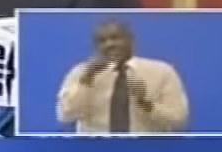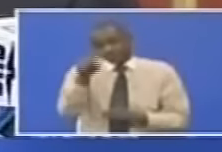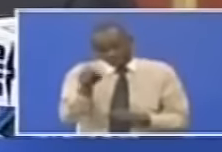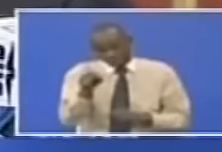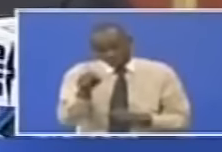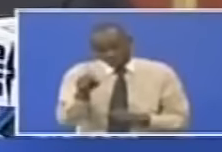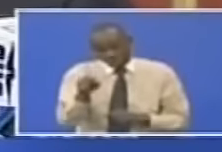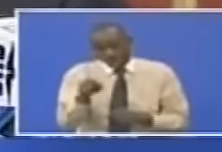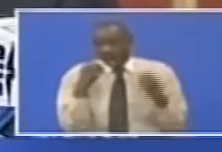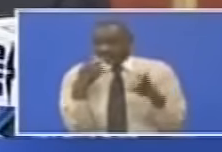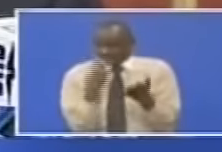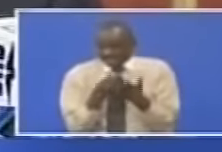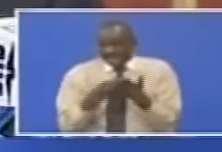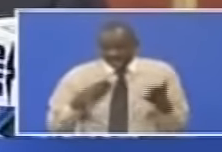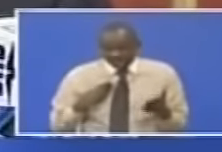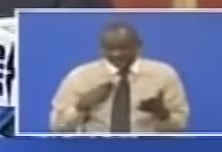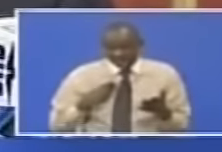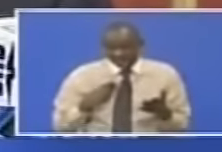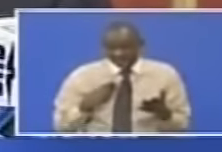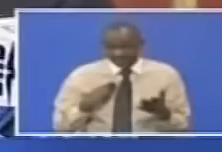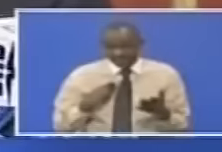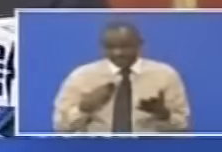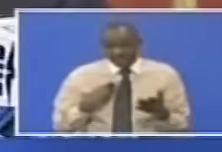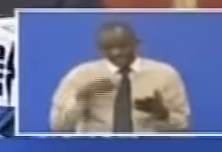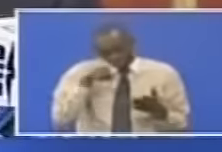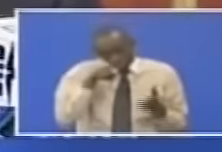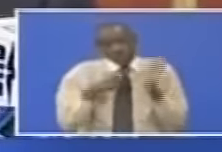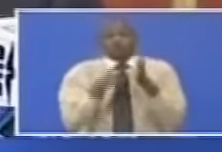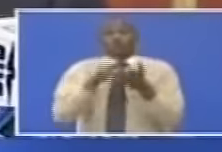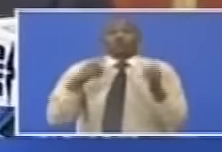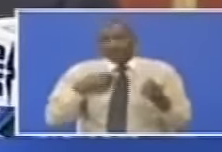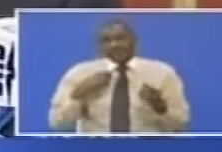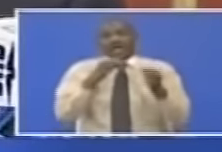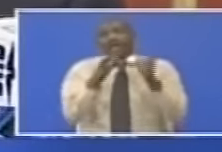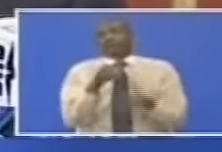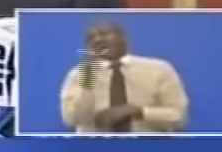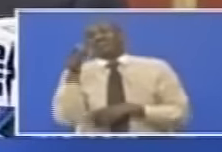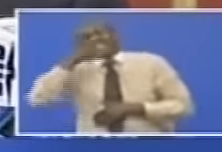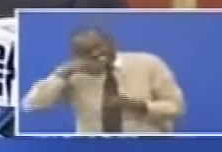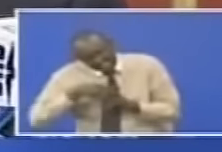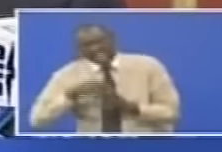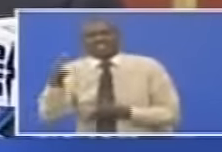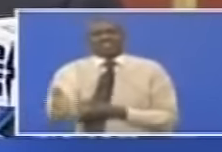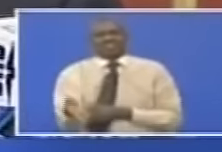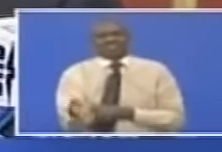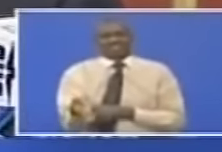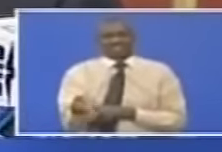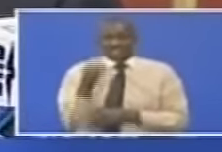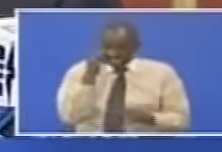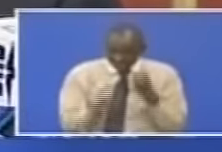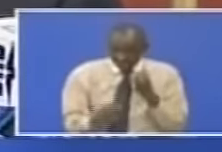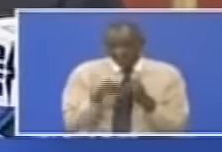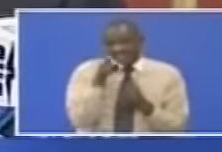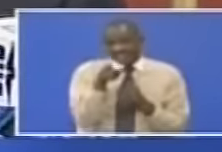your parent bank in another domicile purporting to have that account in your account in Johannesburg. Lastly,